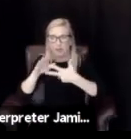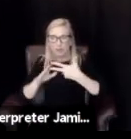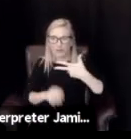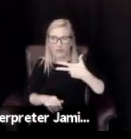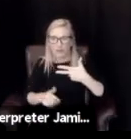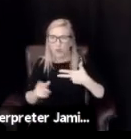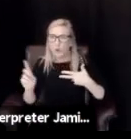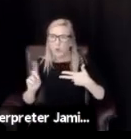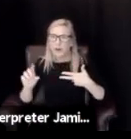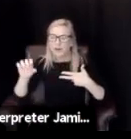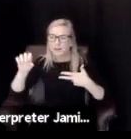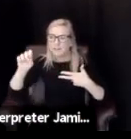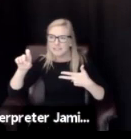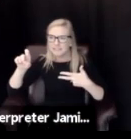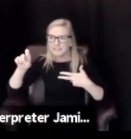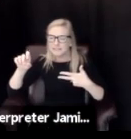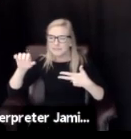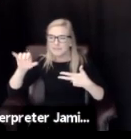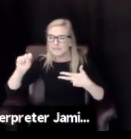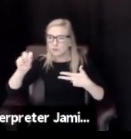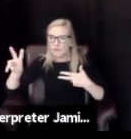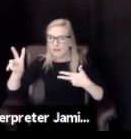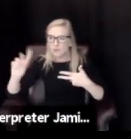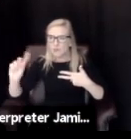see sexual violence fitting?